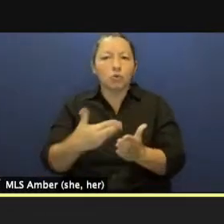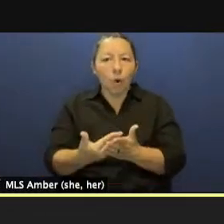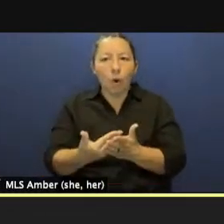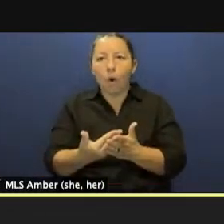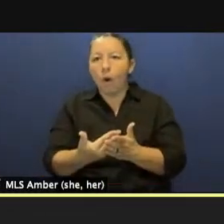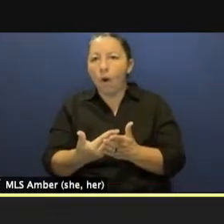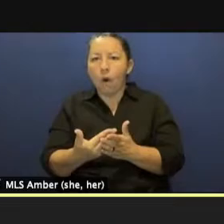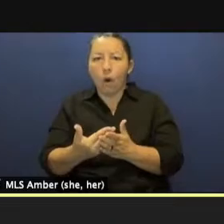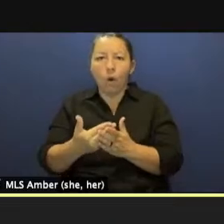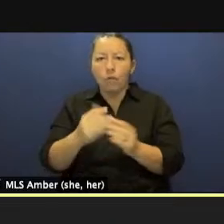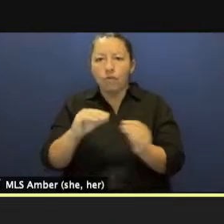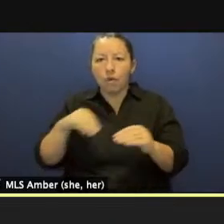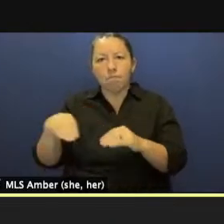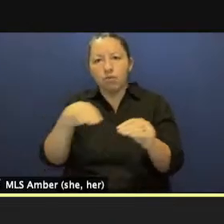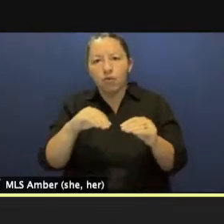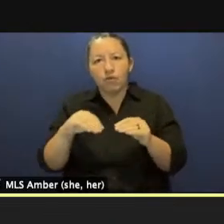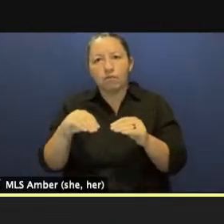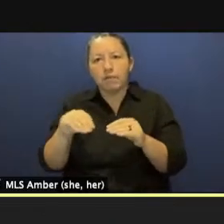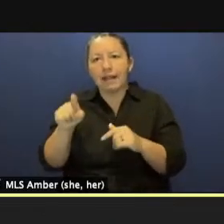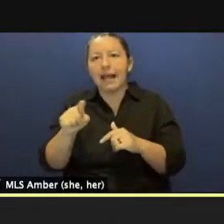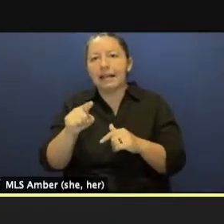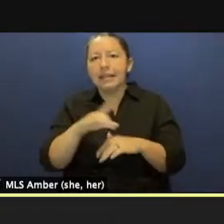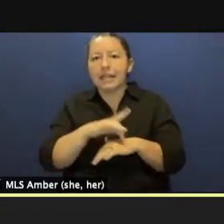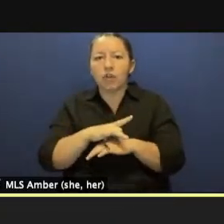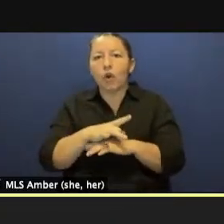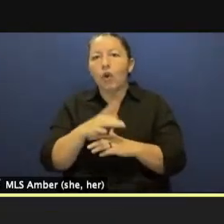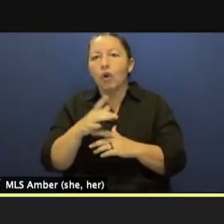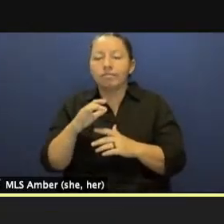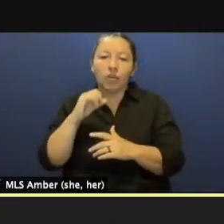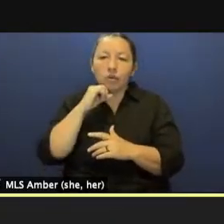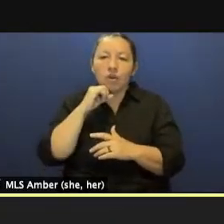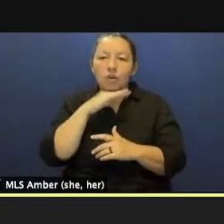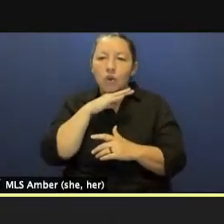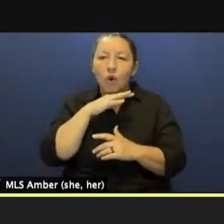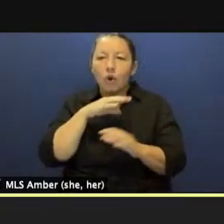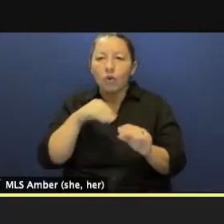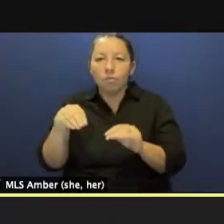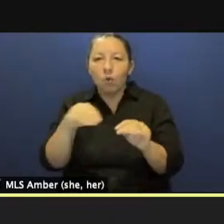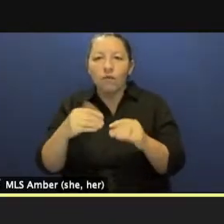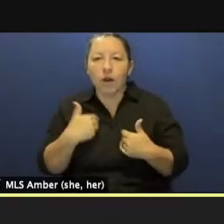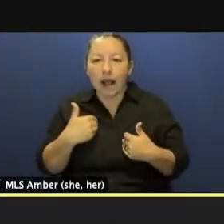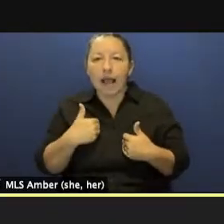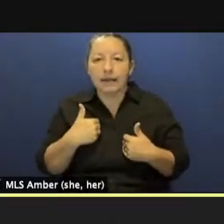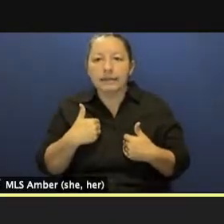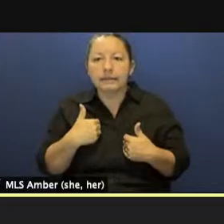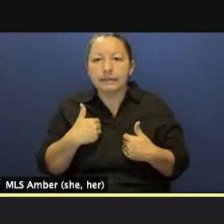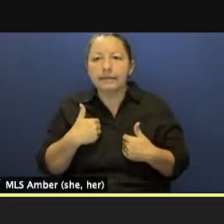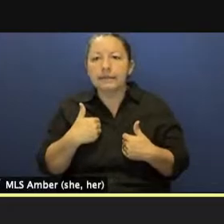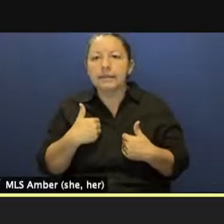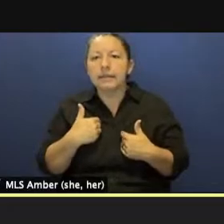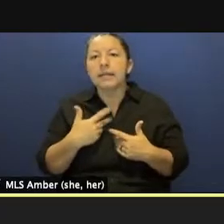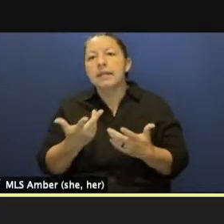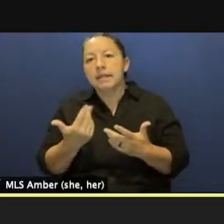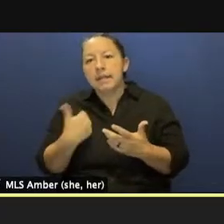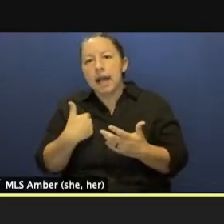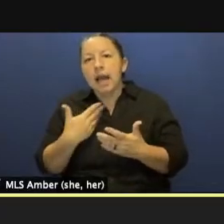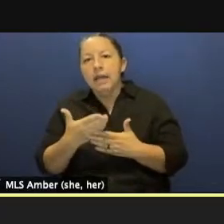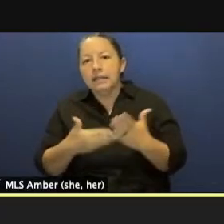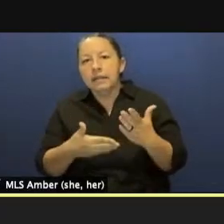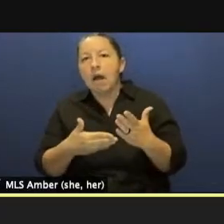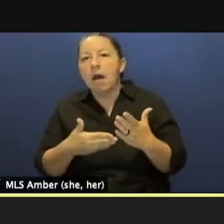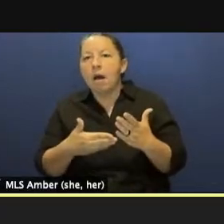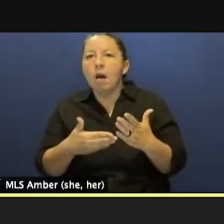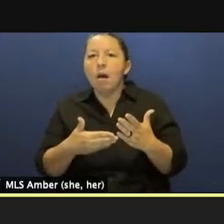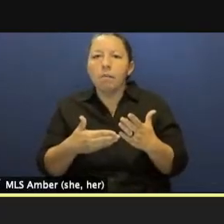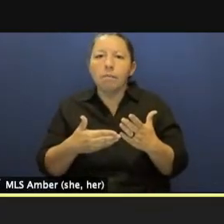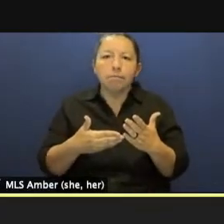that the Viper rover has, quite a bit of articulation, which leads to both nominal and some off-nominal gates